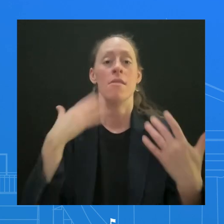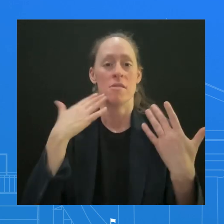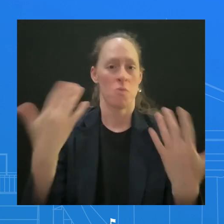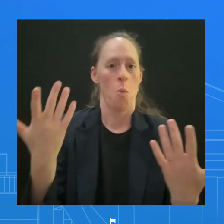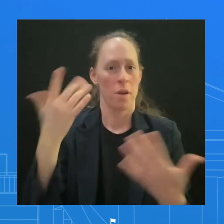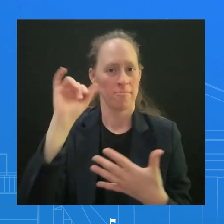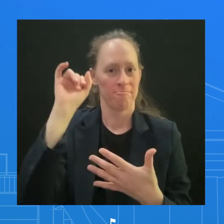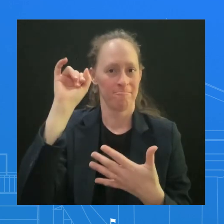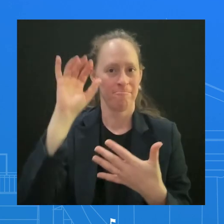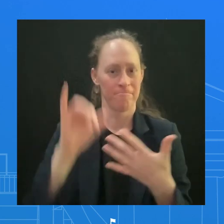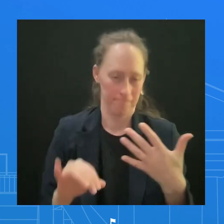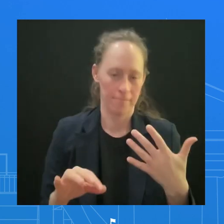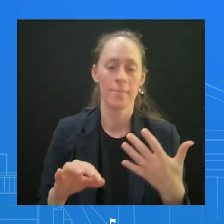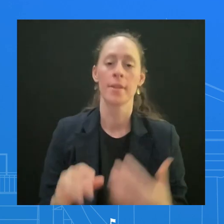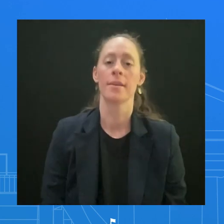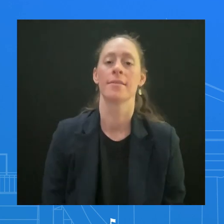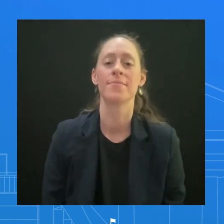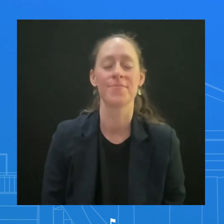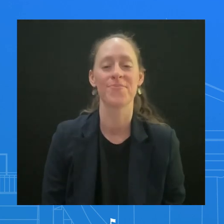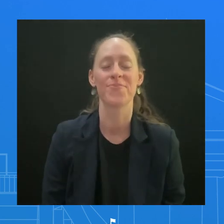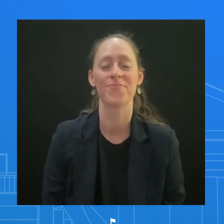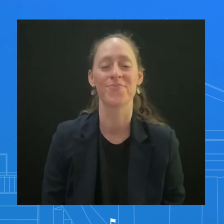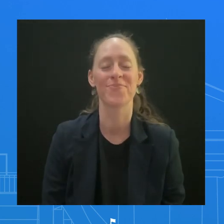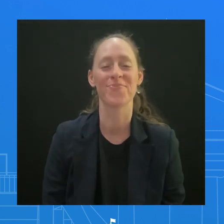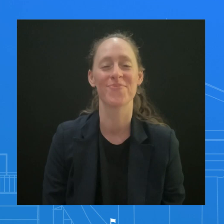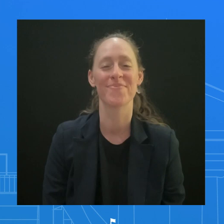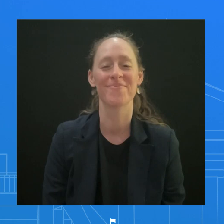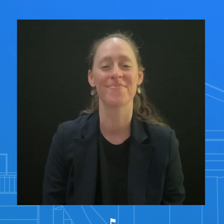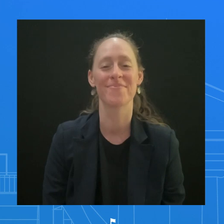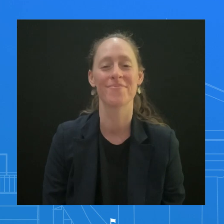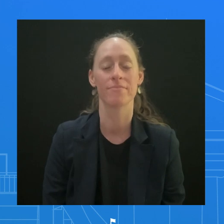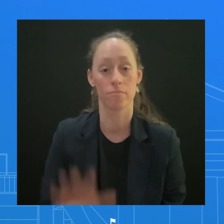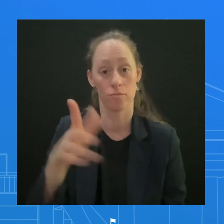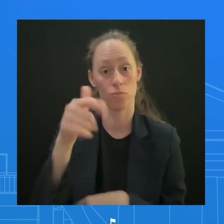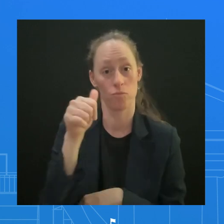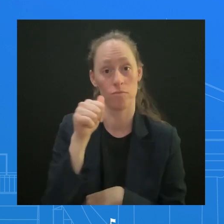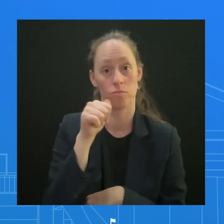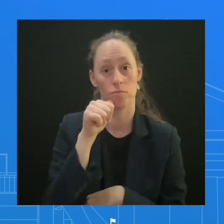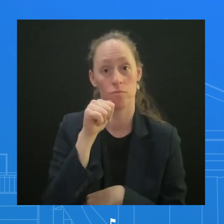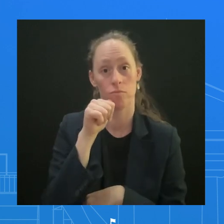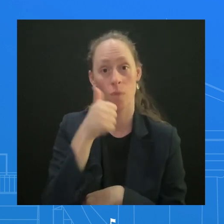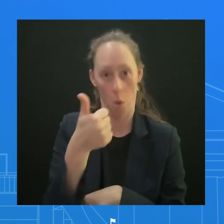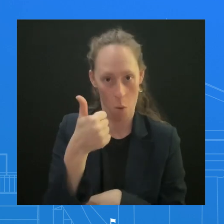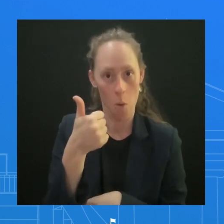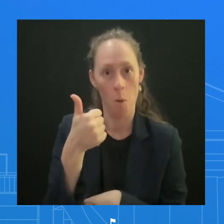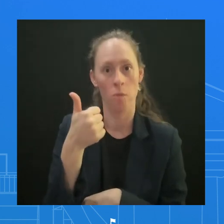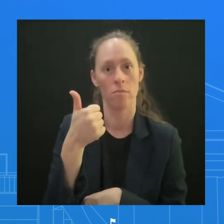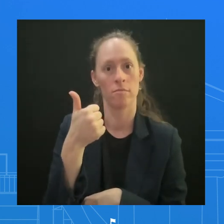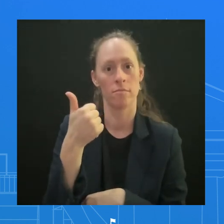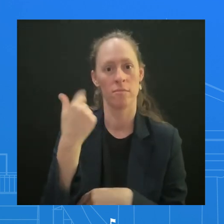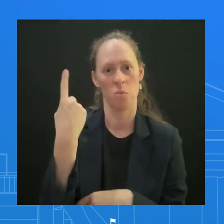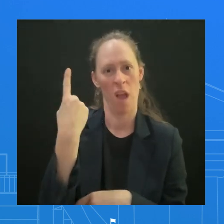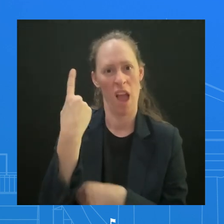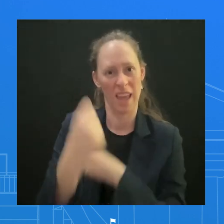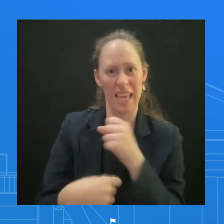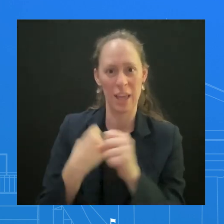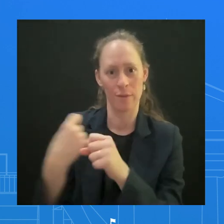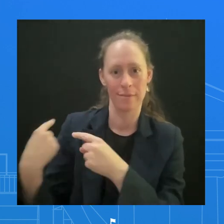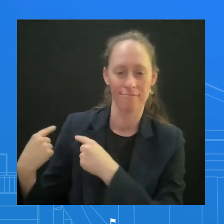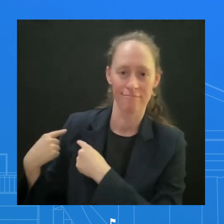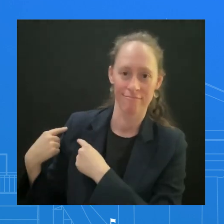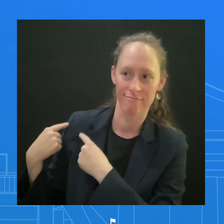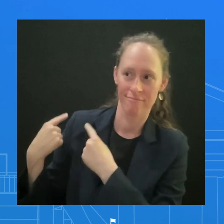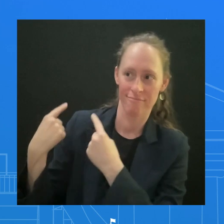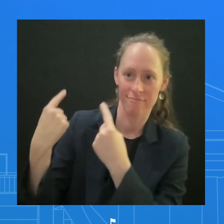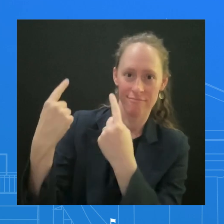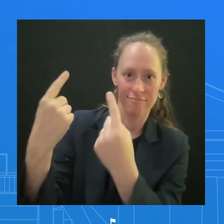will mark 1 year since the Supreme Court overturned Roe v. Wade and eliminated a constitutional right that it